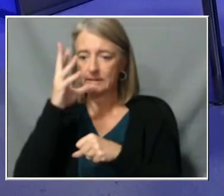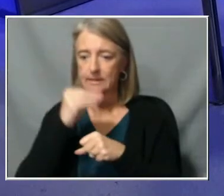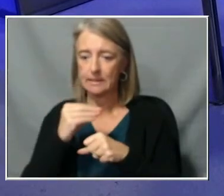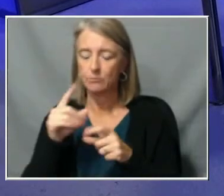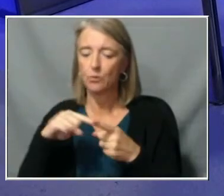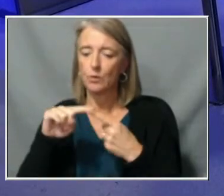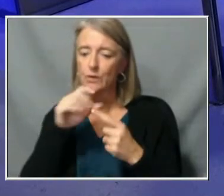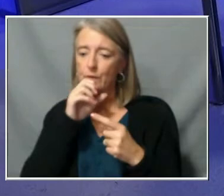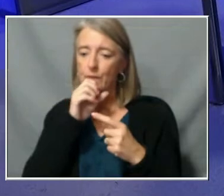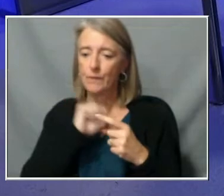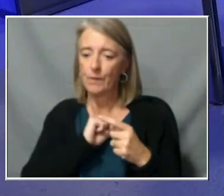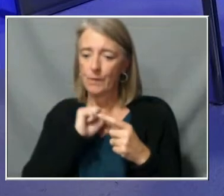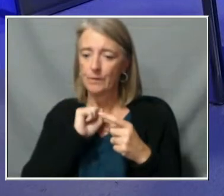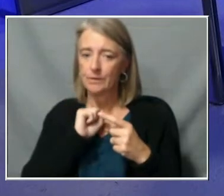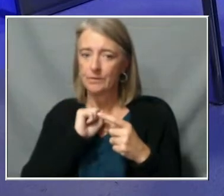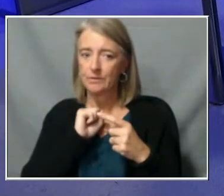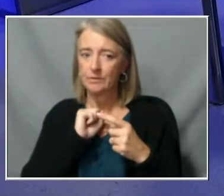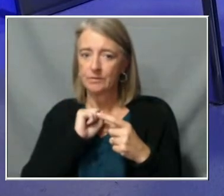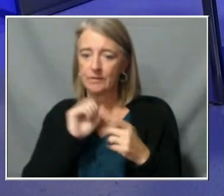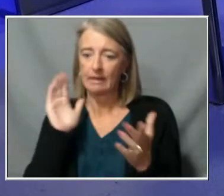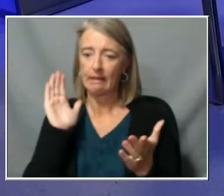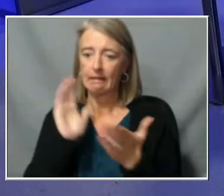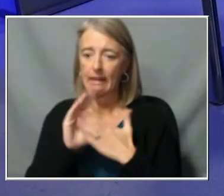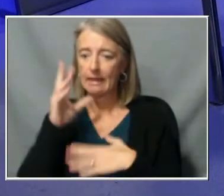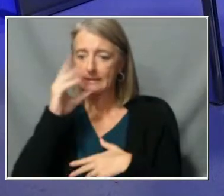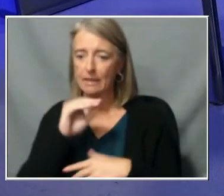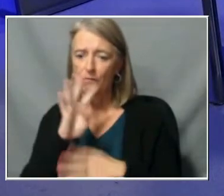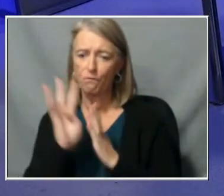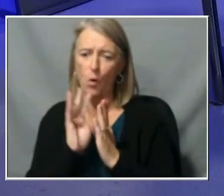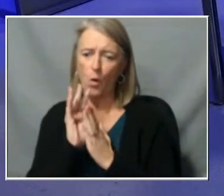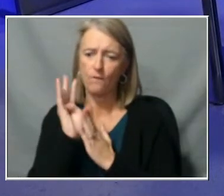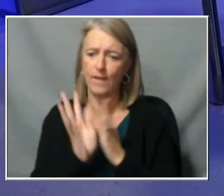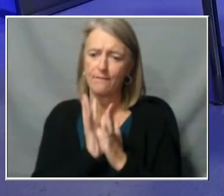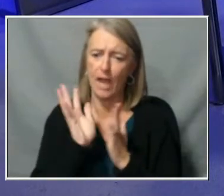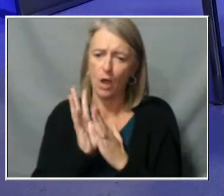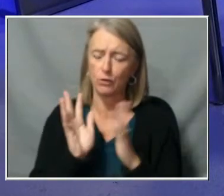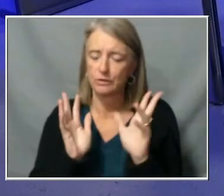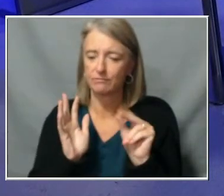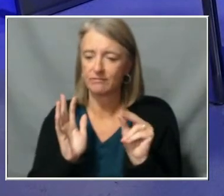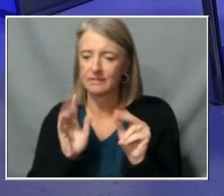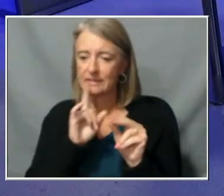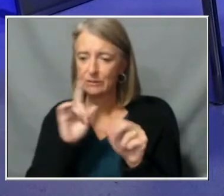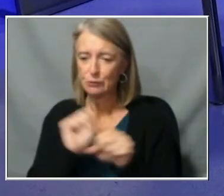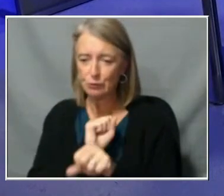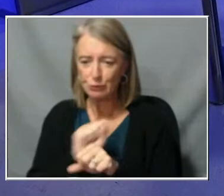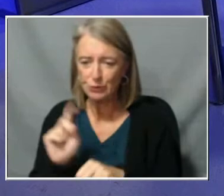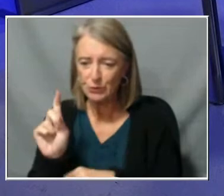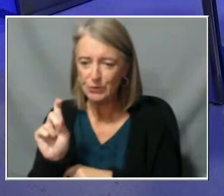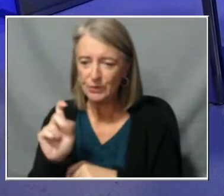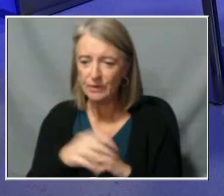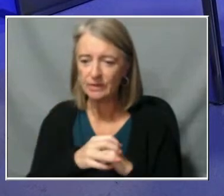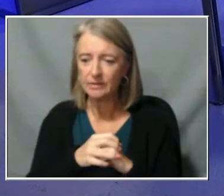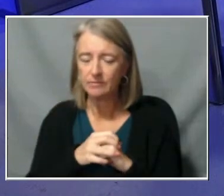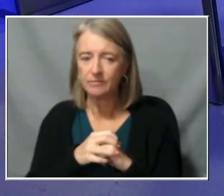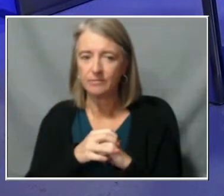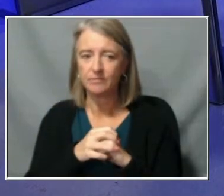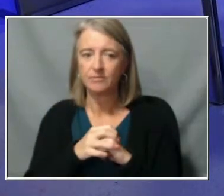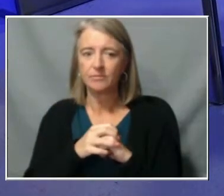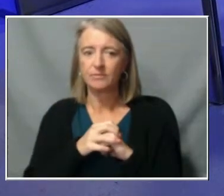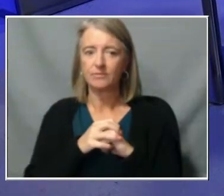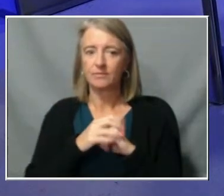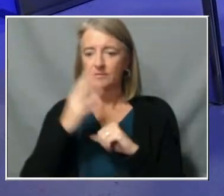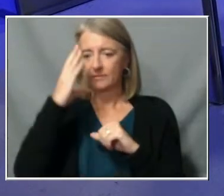older, oh, I need less sleep. I only need 4 or 5 hours. But is that really true? Do you? So our sleep